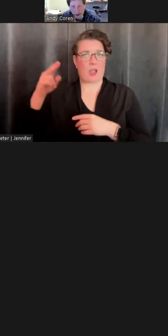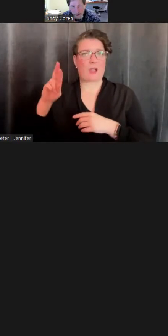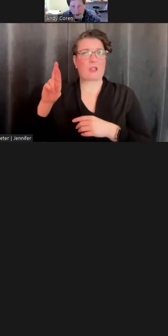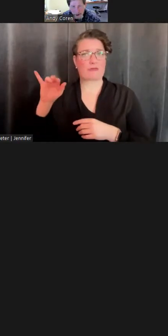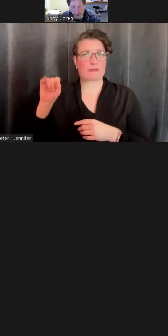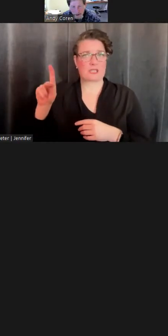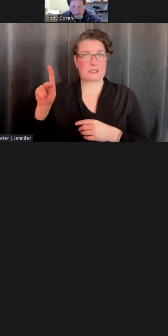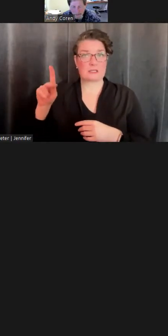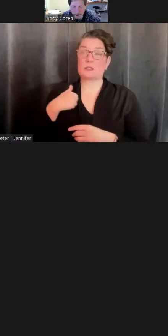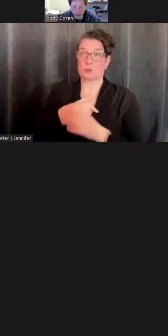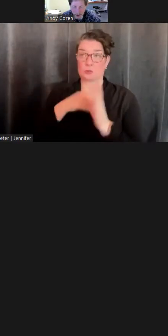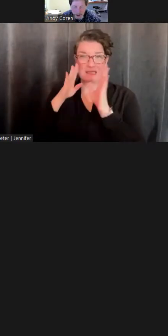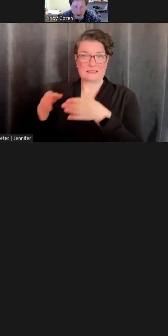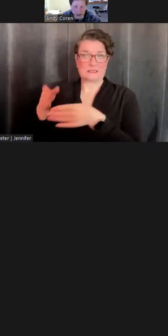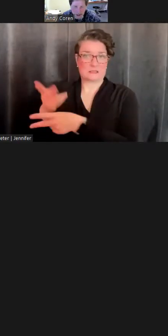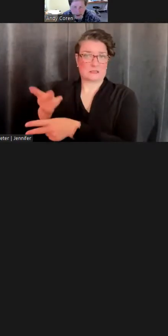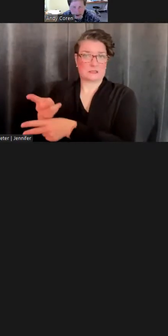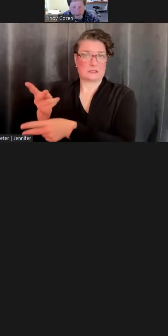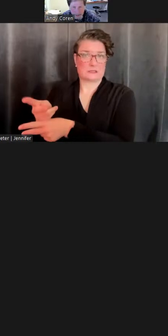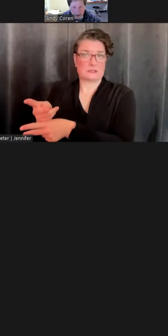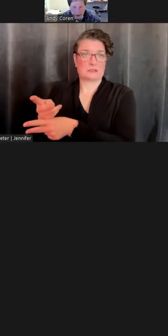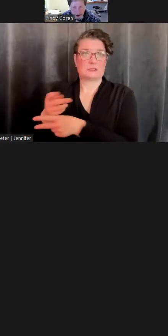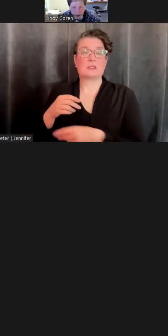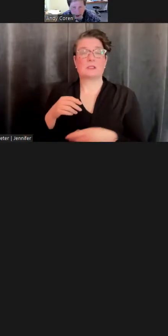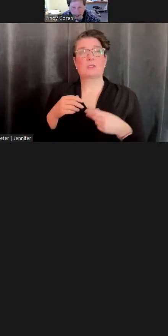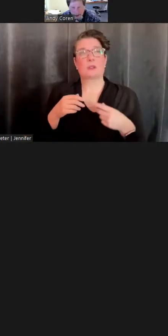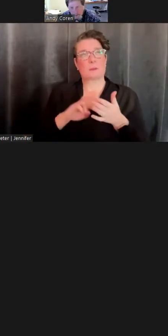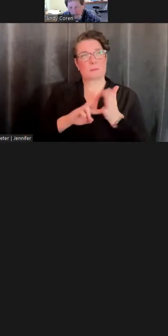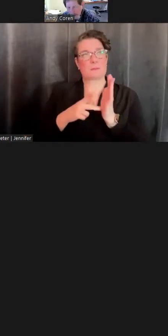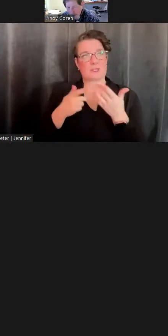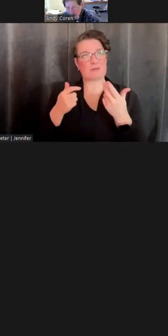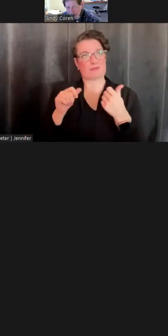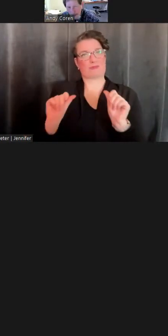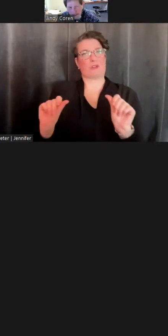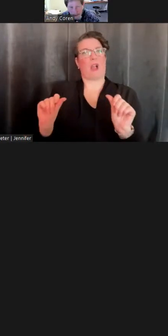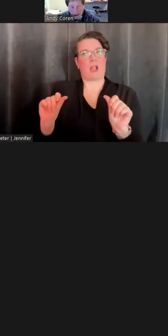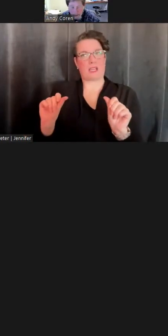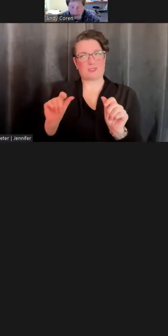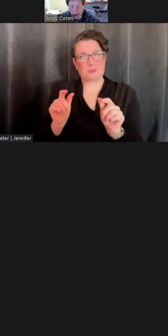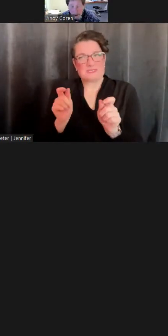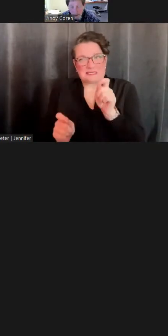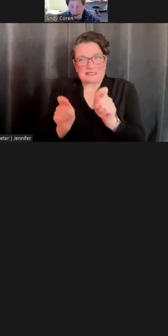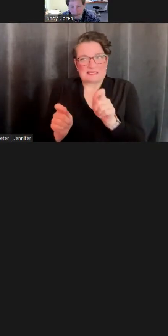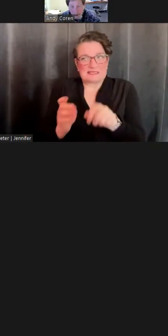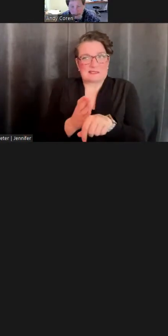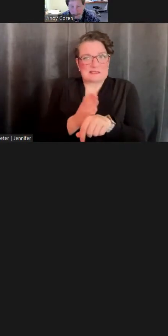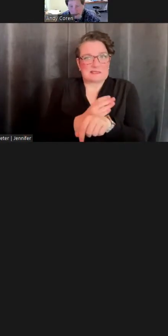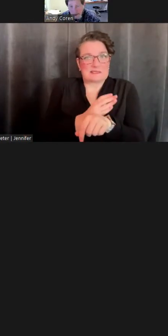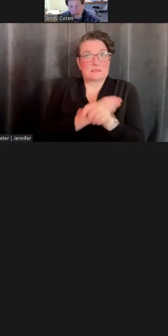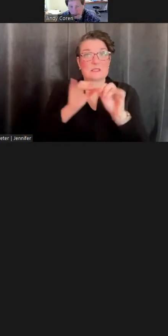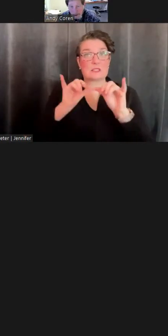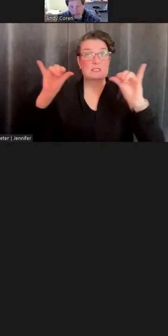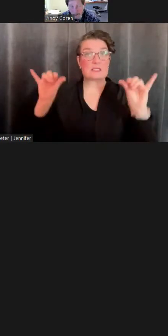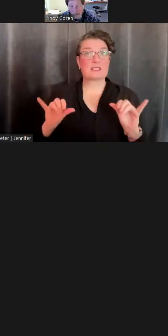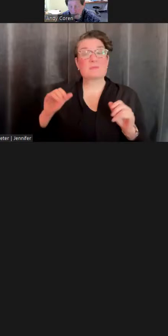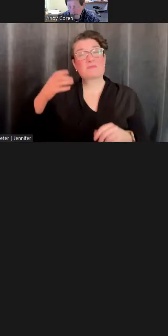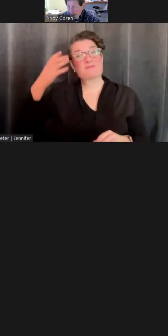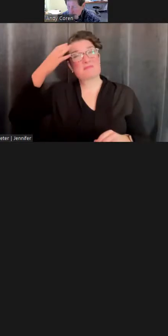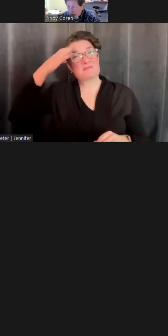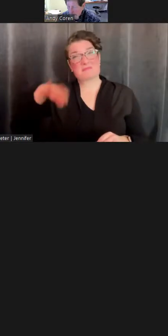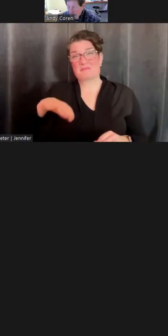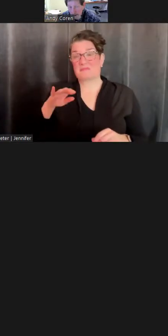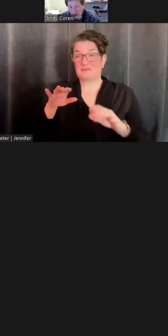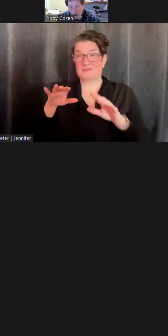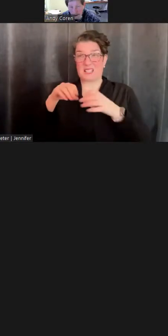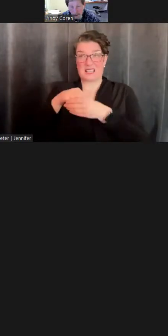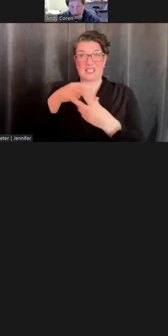person. So we're trying to get our systems as fine-tuned as possible. We know that that's a very difficult